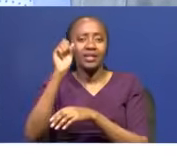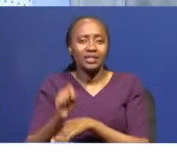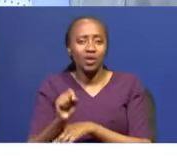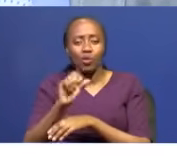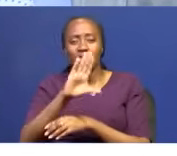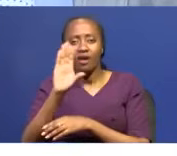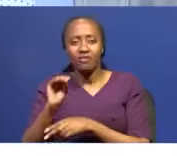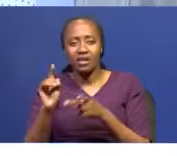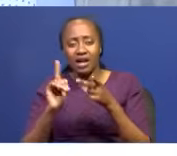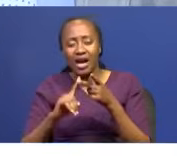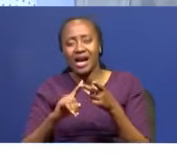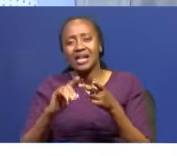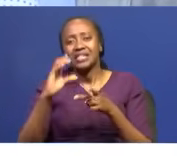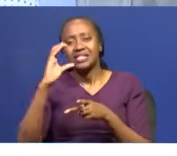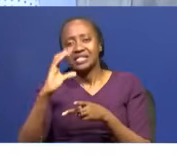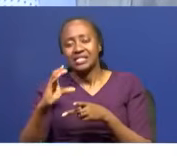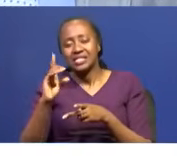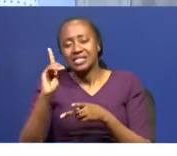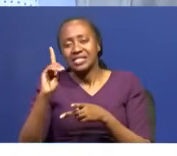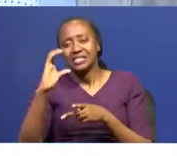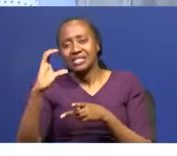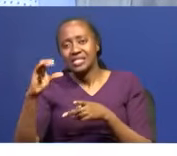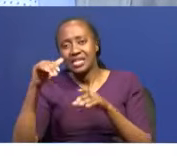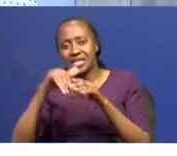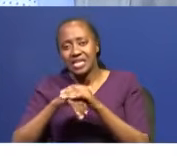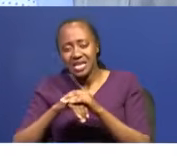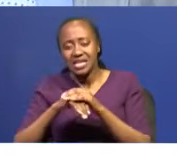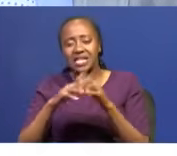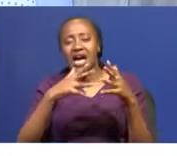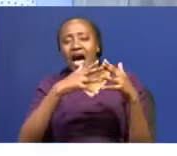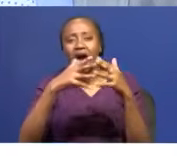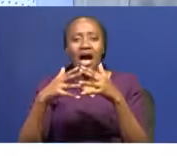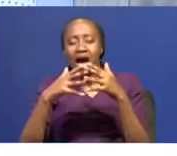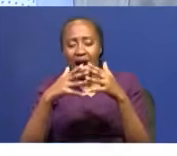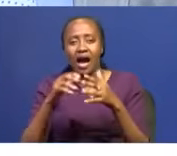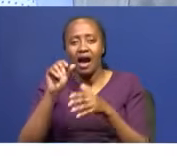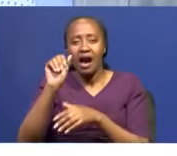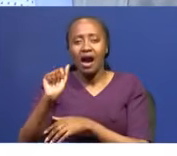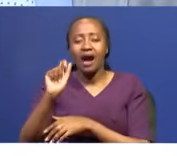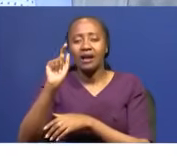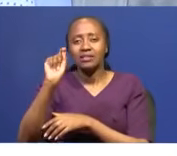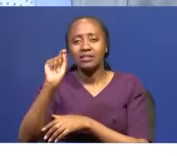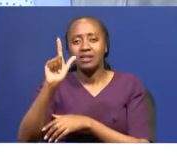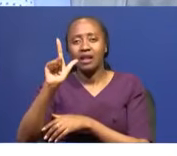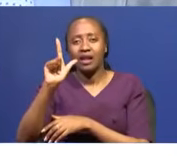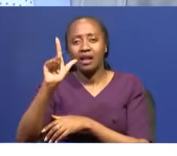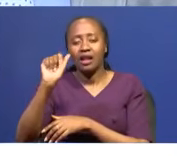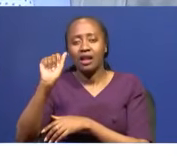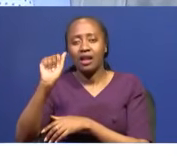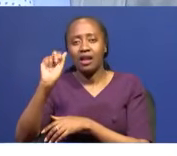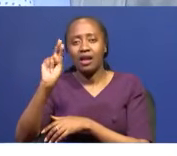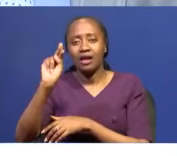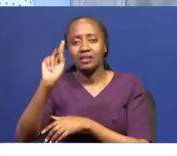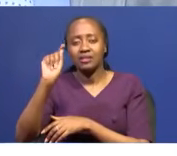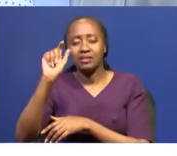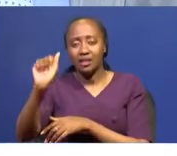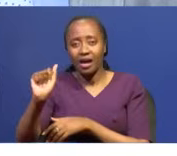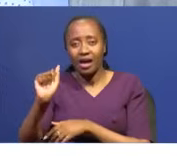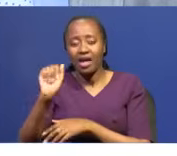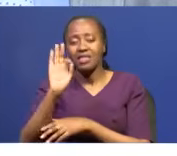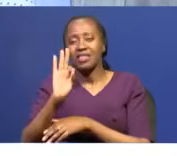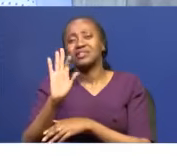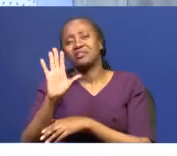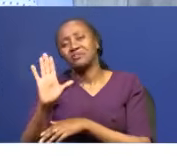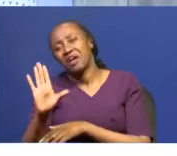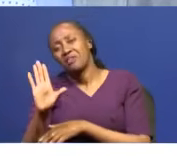to CDC headquarters in Atlanta, Georgia, in the US. It used to take between 35 to